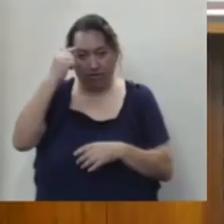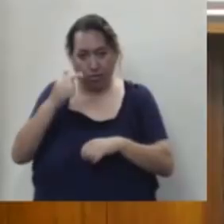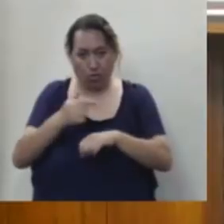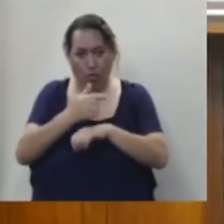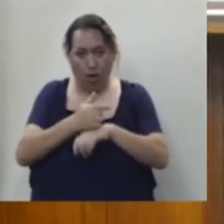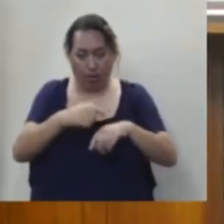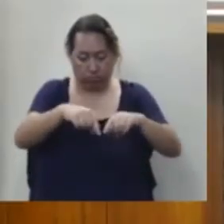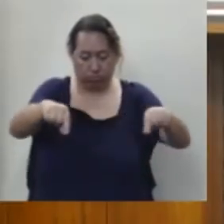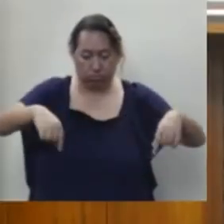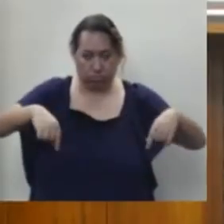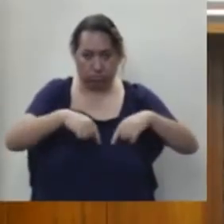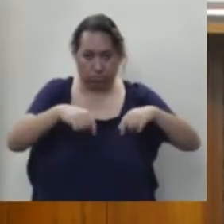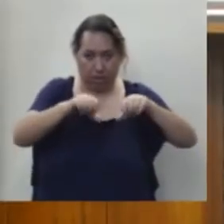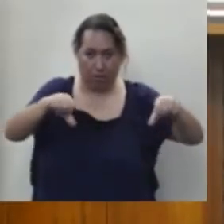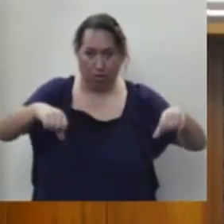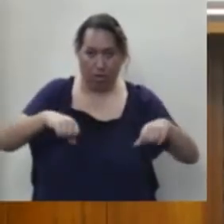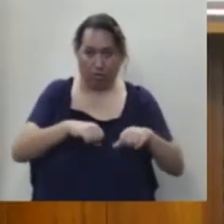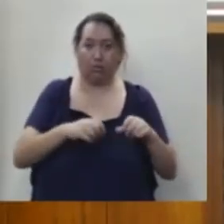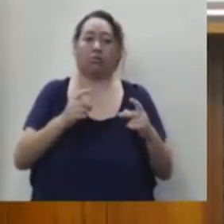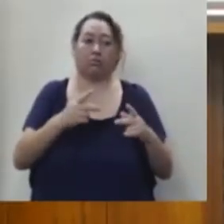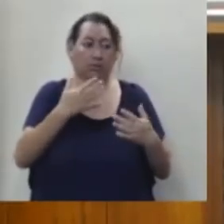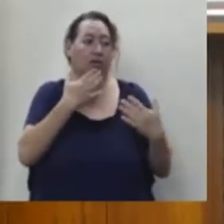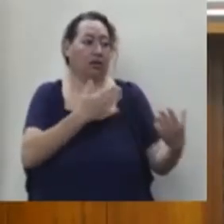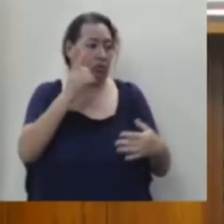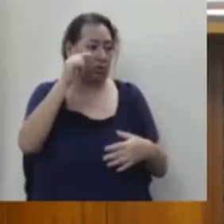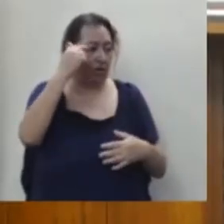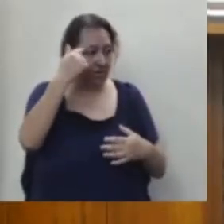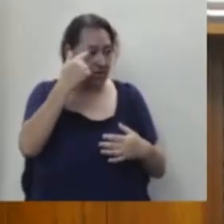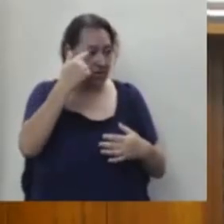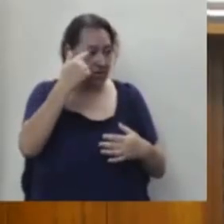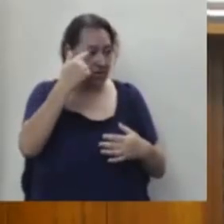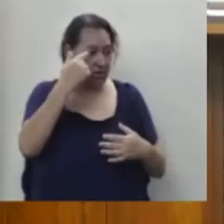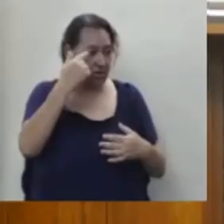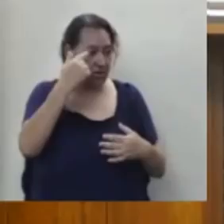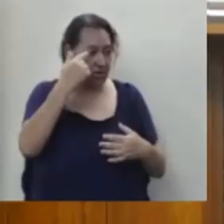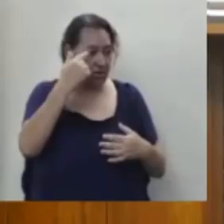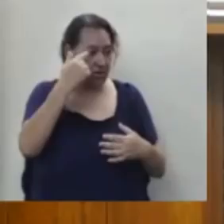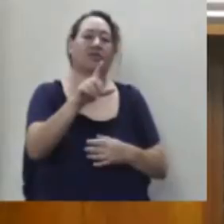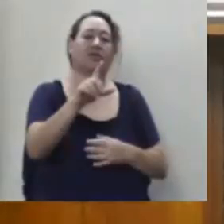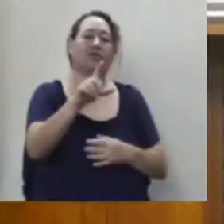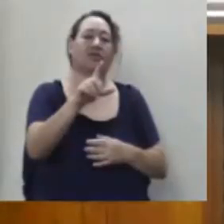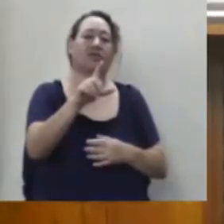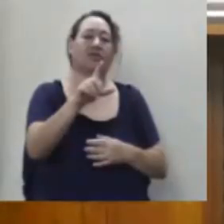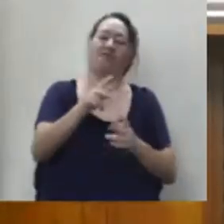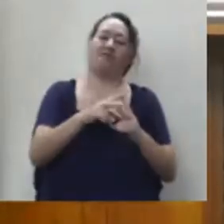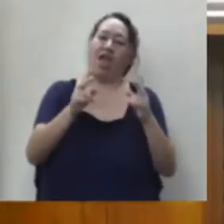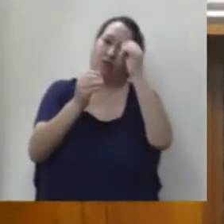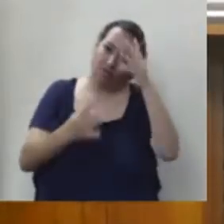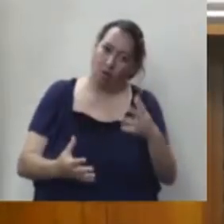facility. Thank you, Governor. Thank you, Linda. That is very informative. Thank